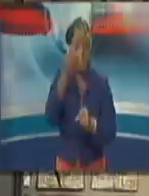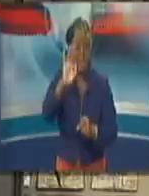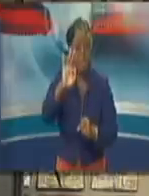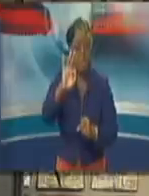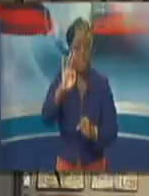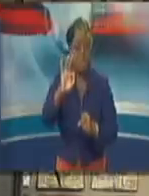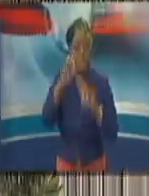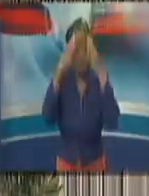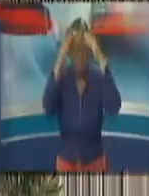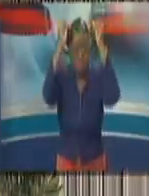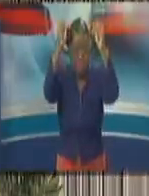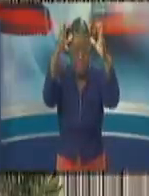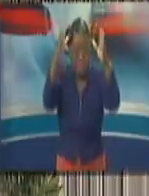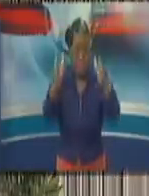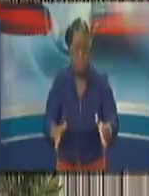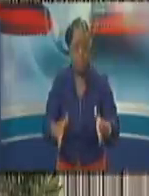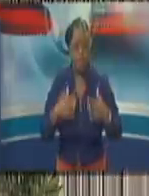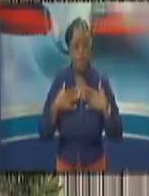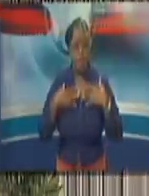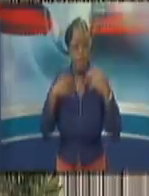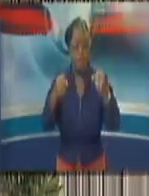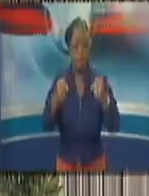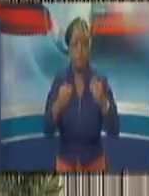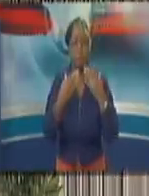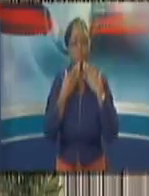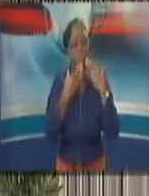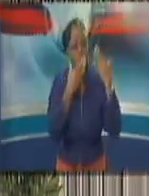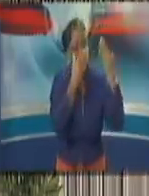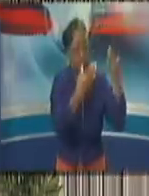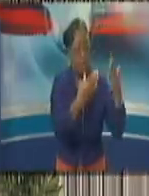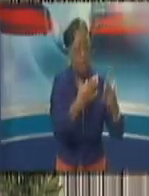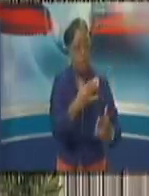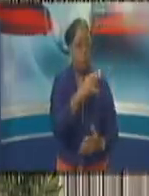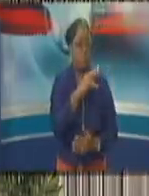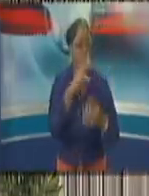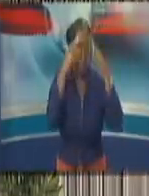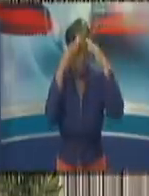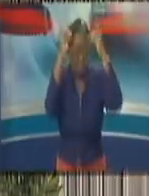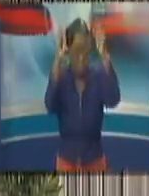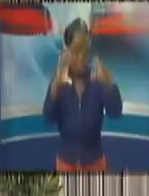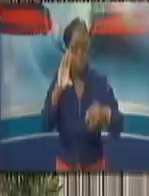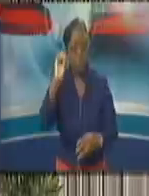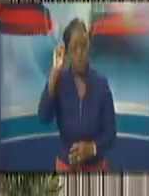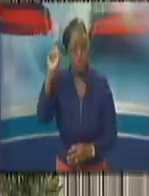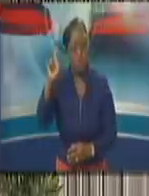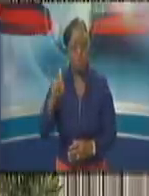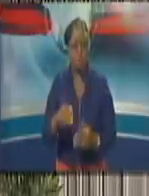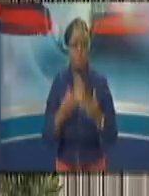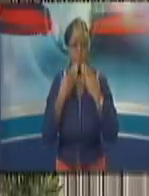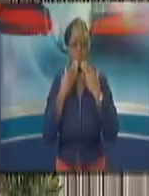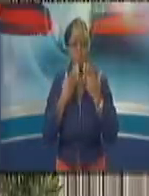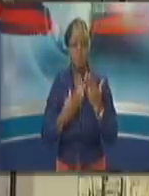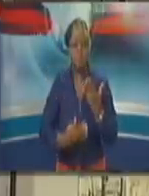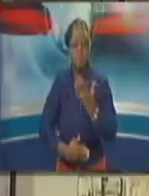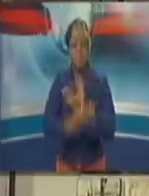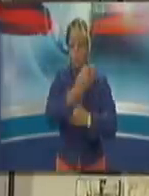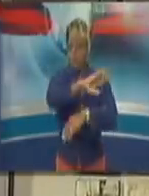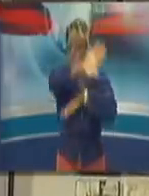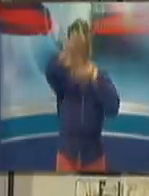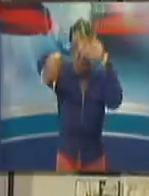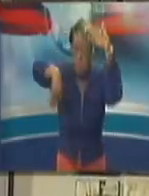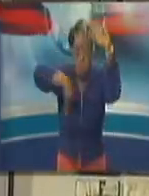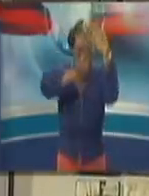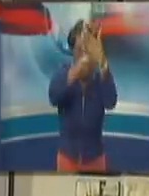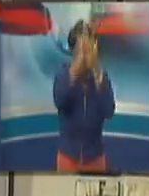and Tobago. Thank you very much, Minister Cox. Good morning to ladies and gentlemen of the media, to the listening and viewing